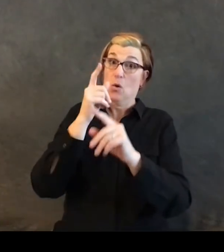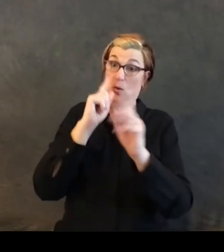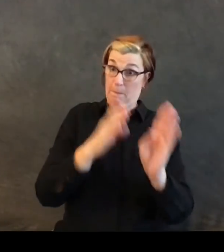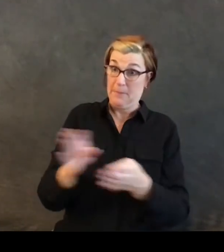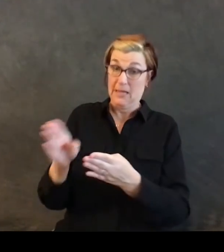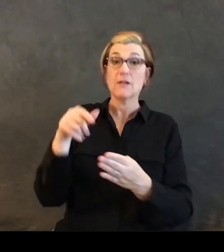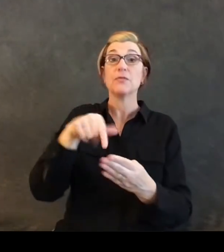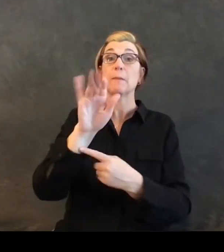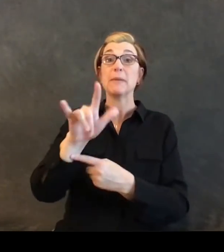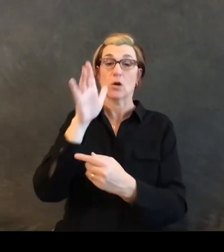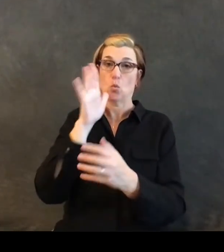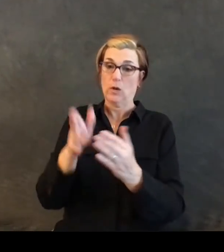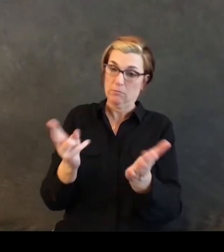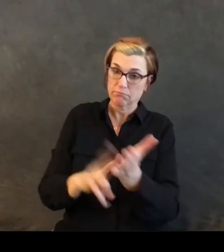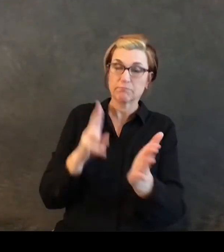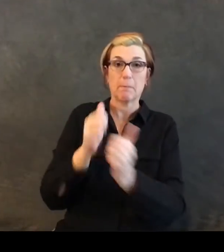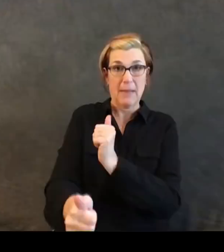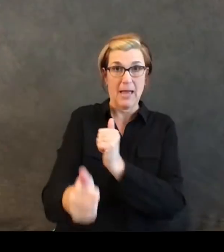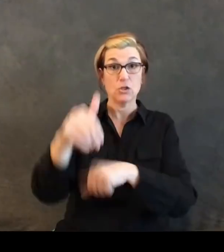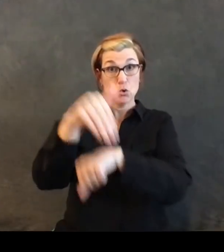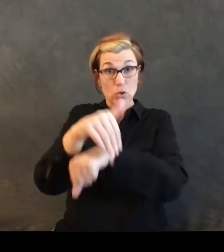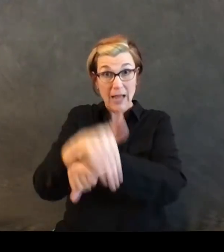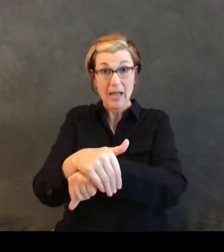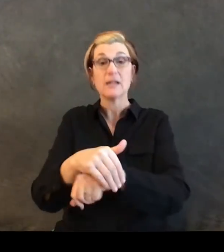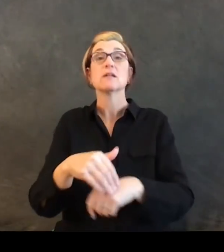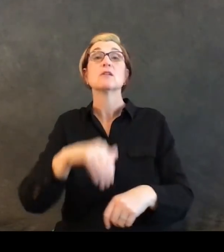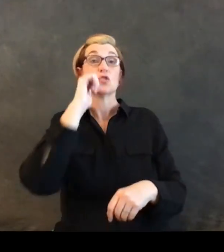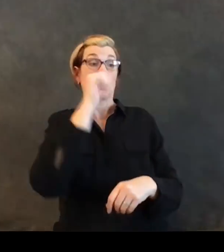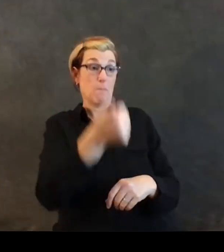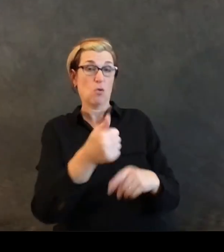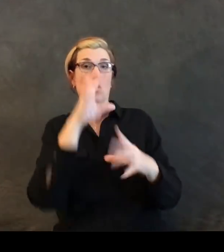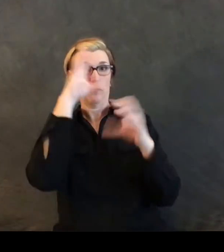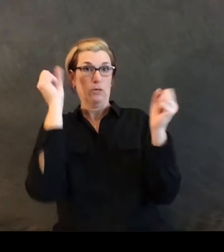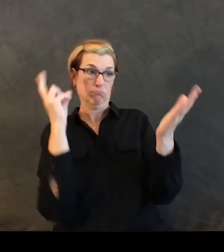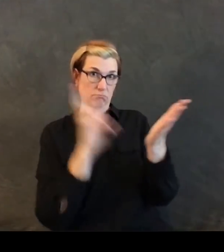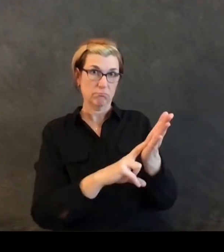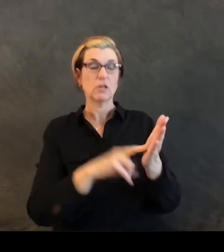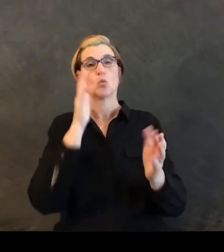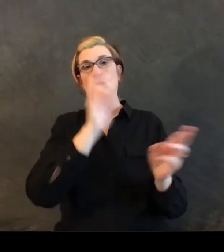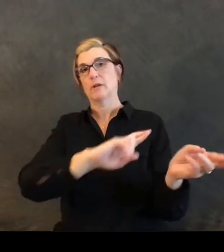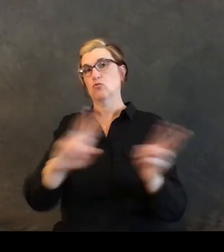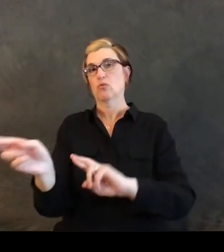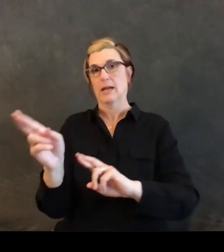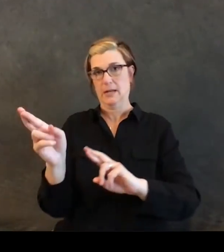House tomorrow, and they pass it. We need to get this money into the American economy and American workers. That's